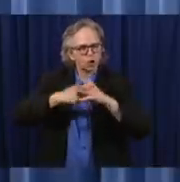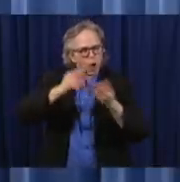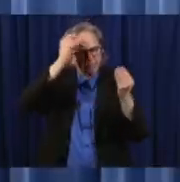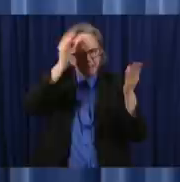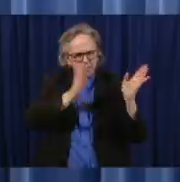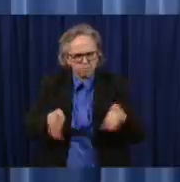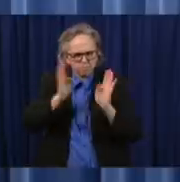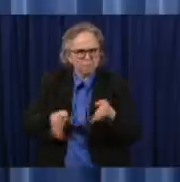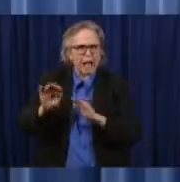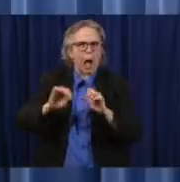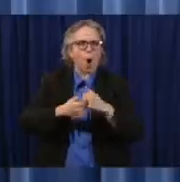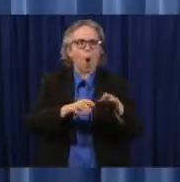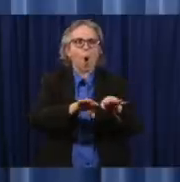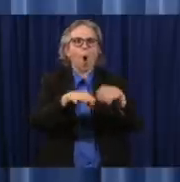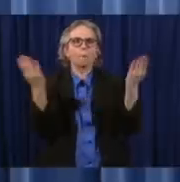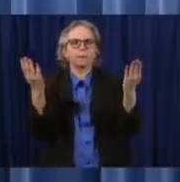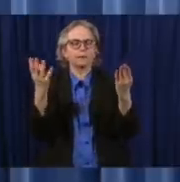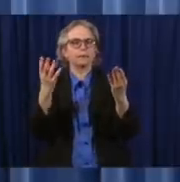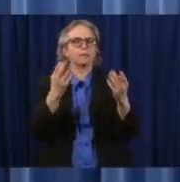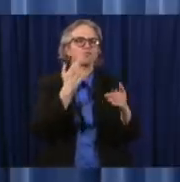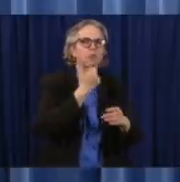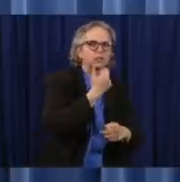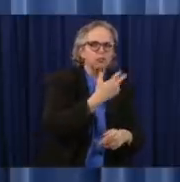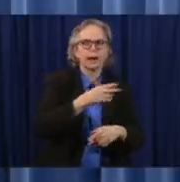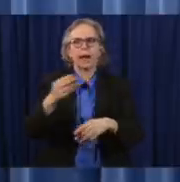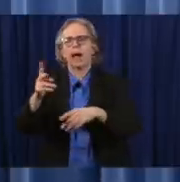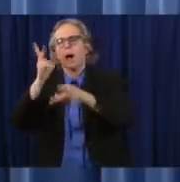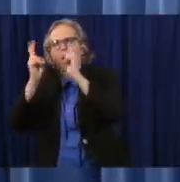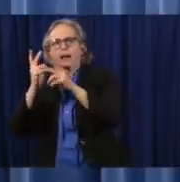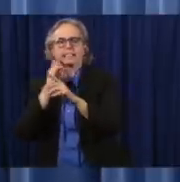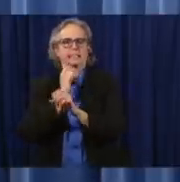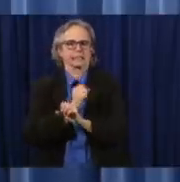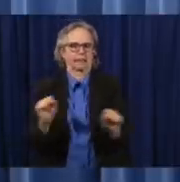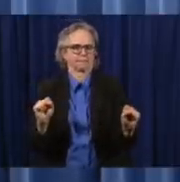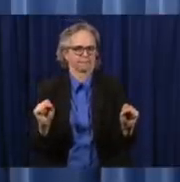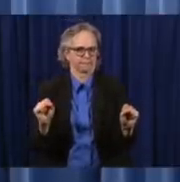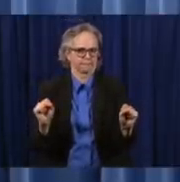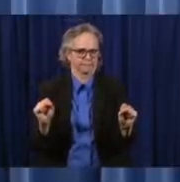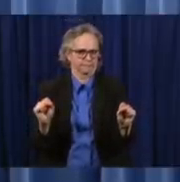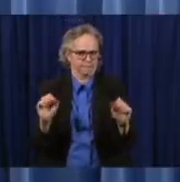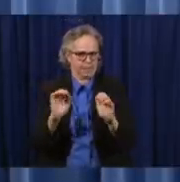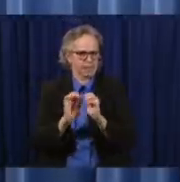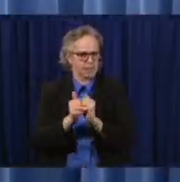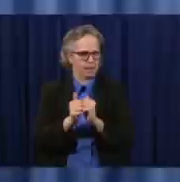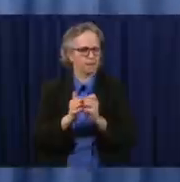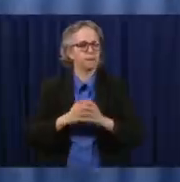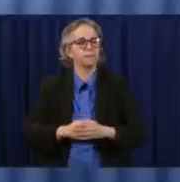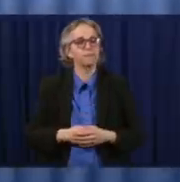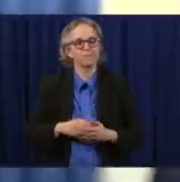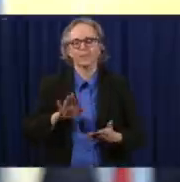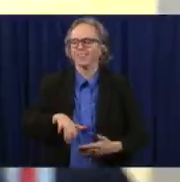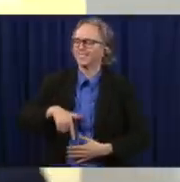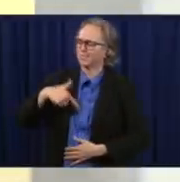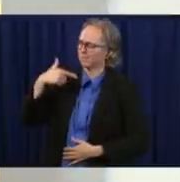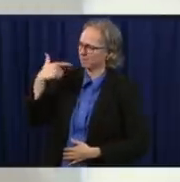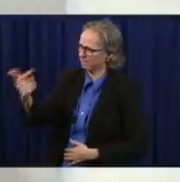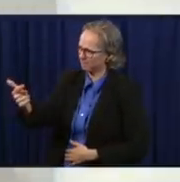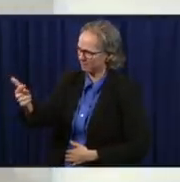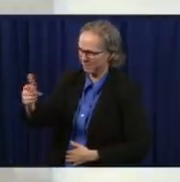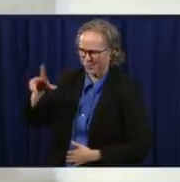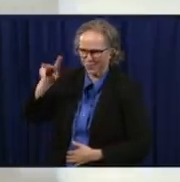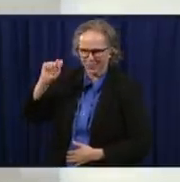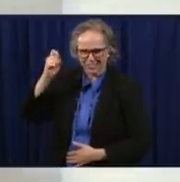in regard to our next steps in this area. Lieutenant Governor. Thank you,